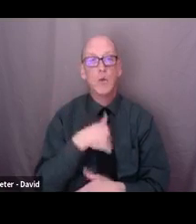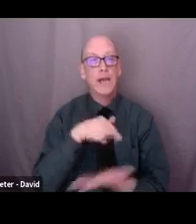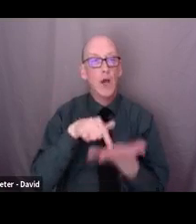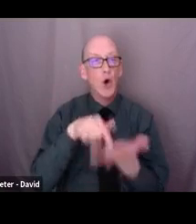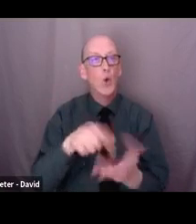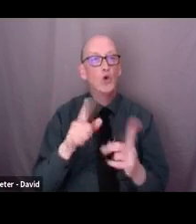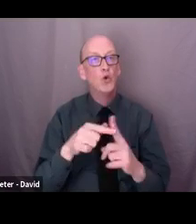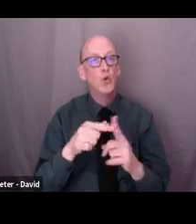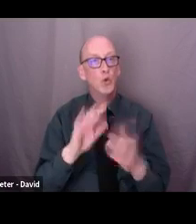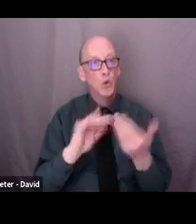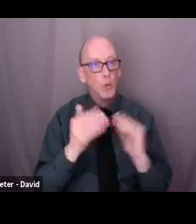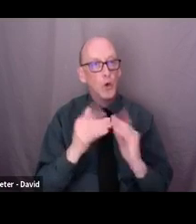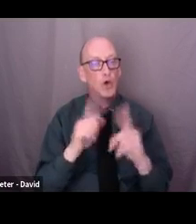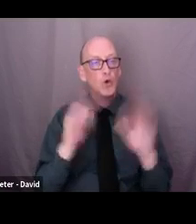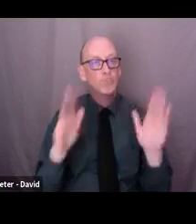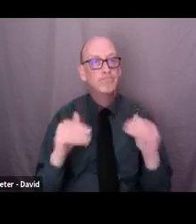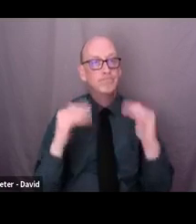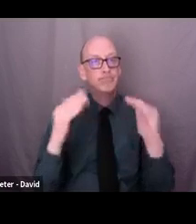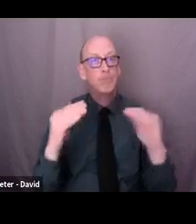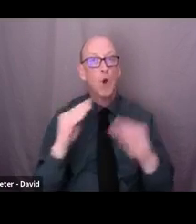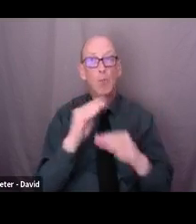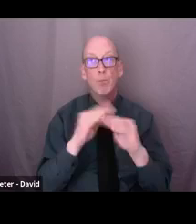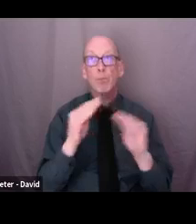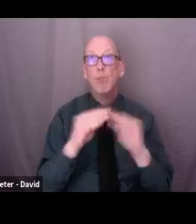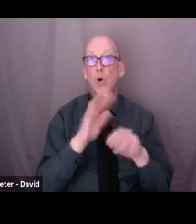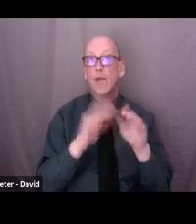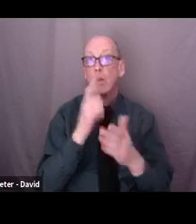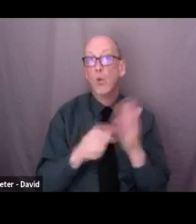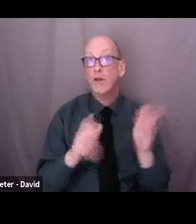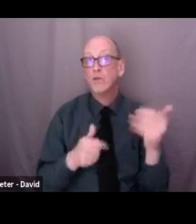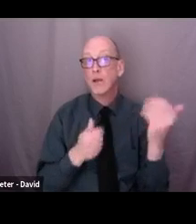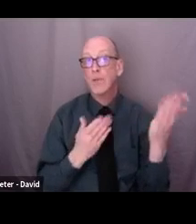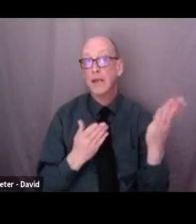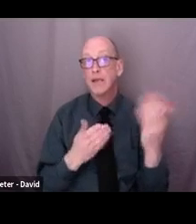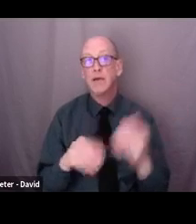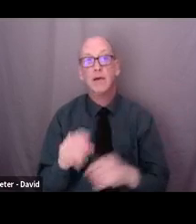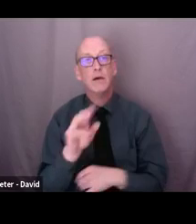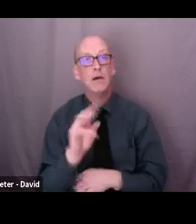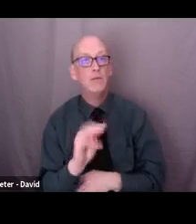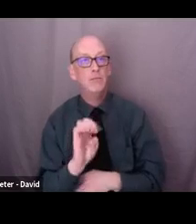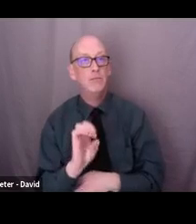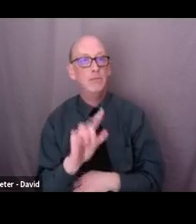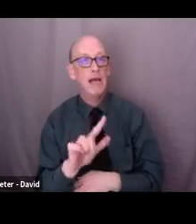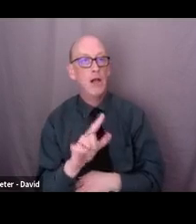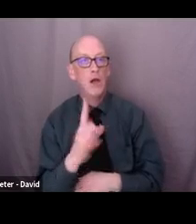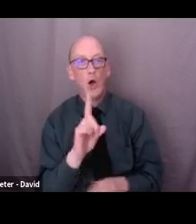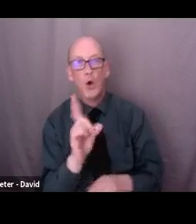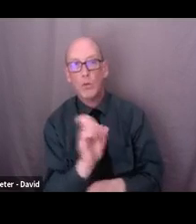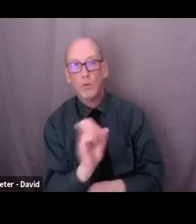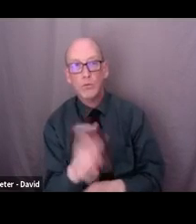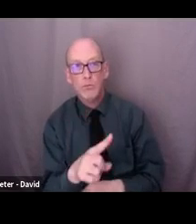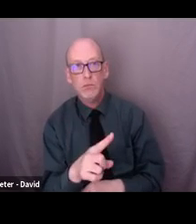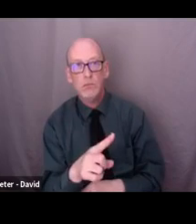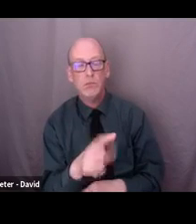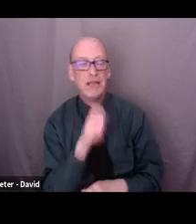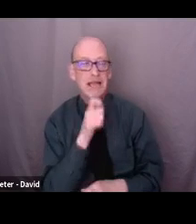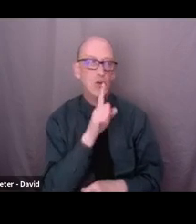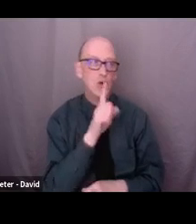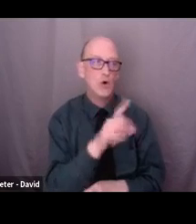step it up more than what its minimum would be. Okay, one more quick question, and I'm not sure if it's for Eric or for someone